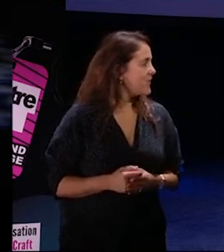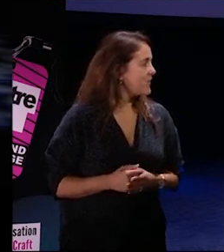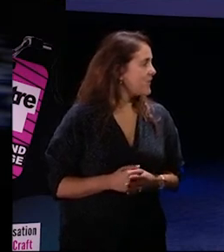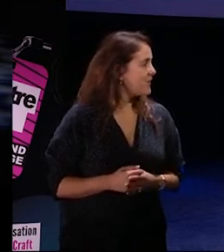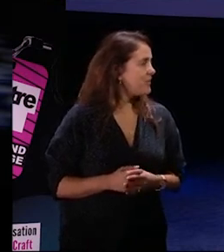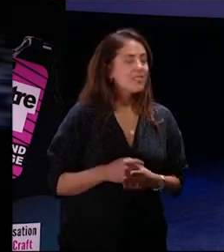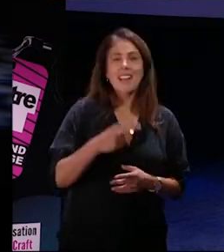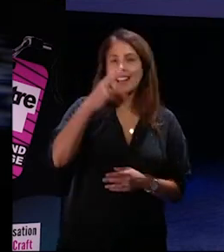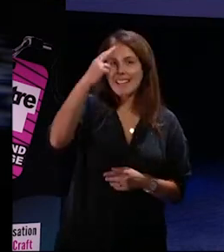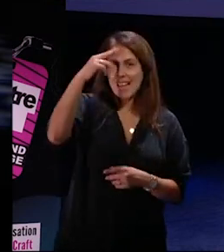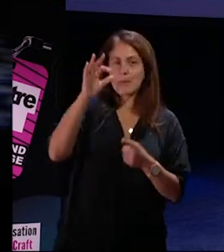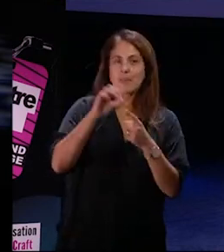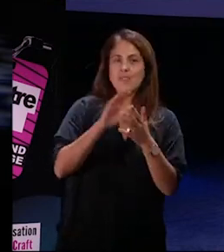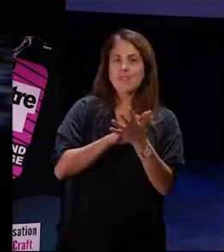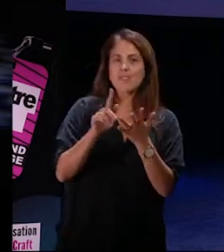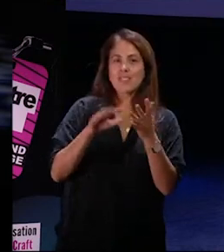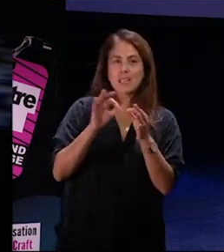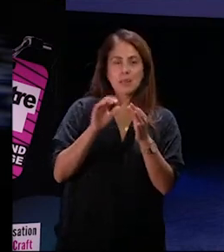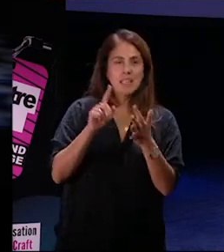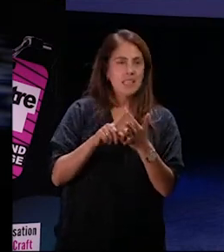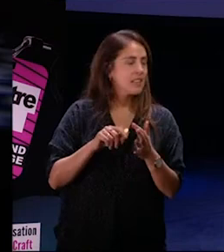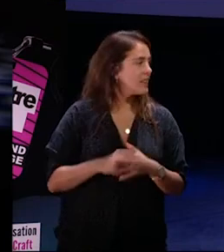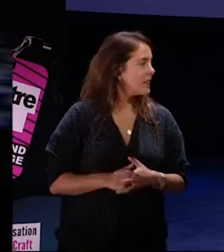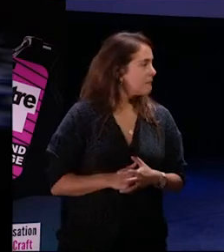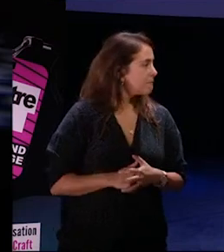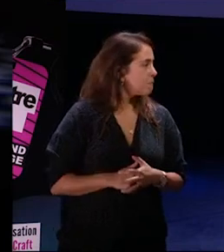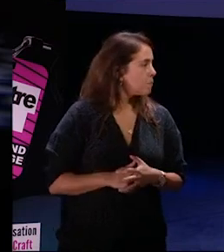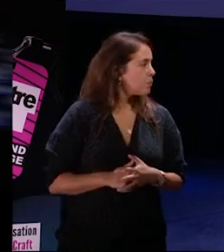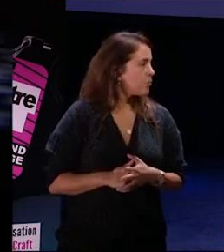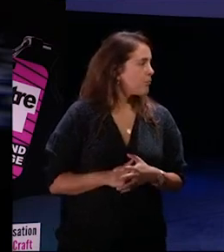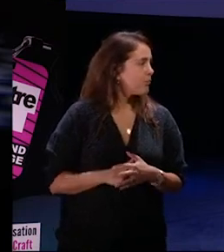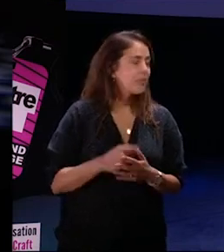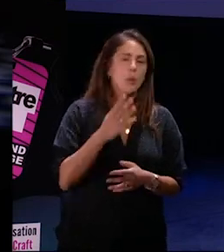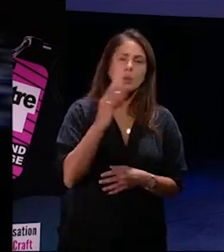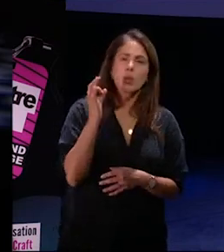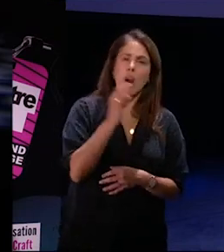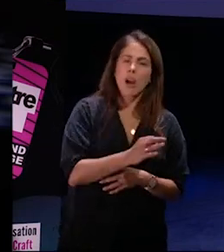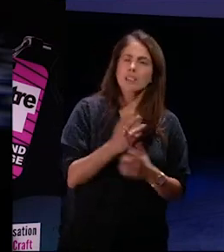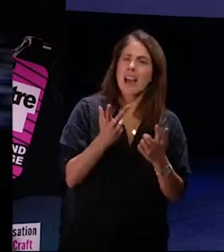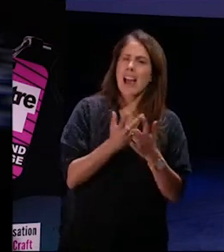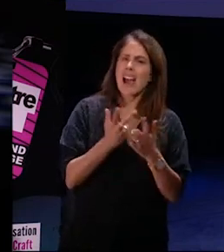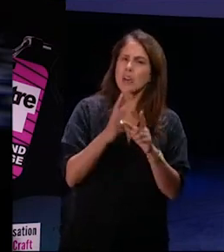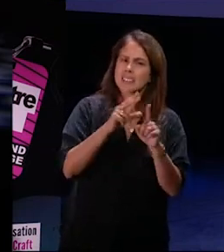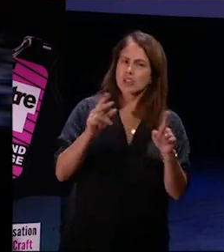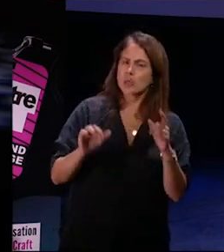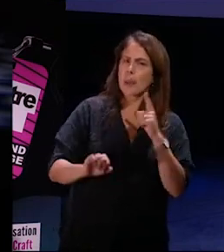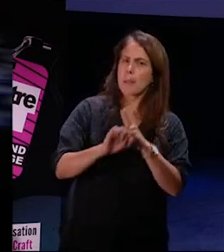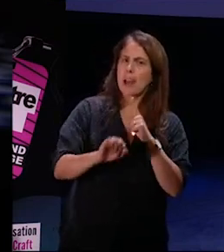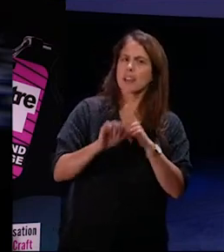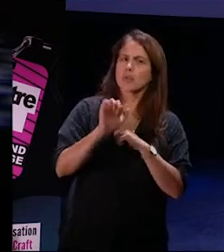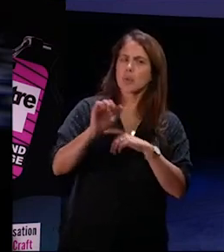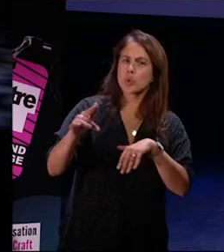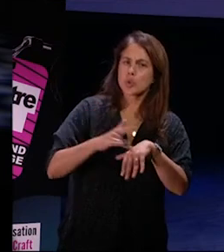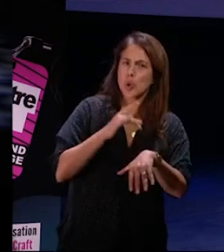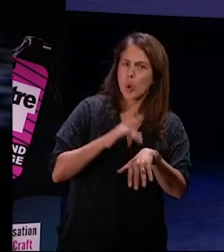My name's Phoebe, and I wanted to know how you thought this use of digital would impact the future of show planning, how, you know, the